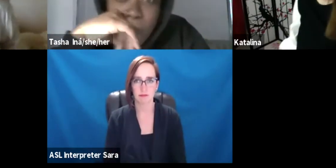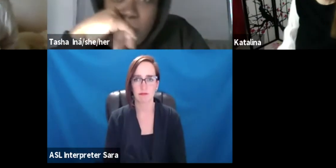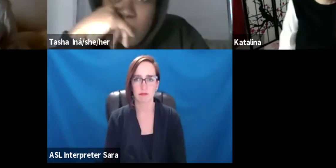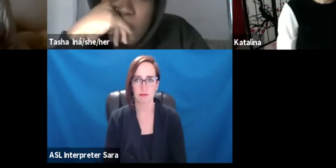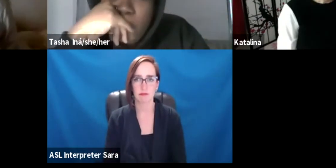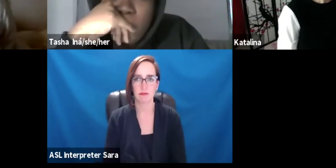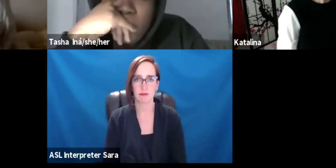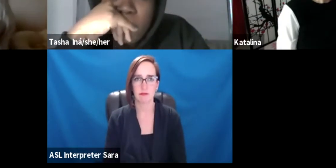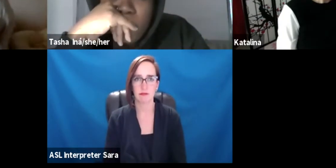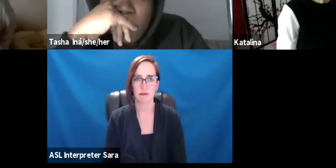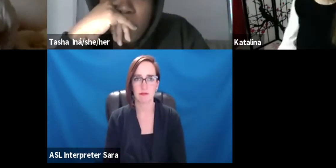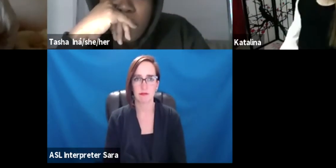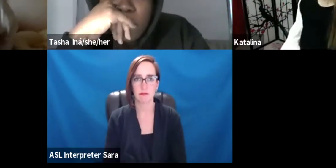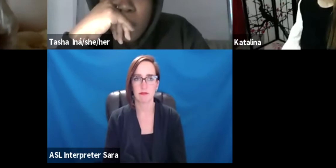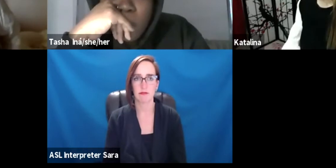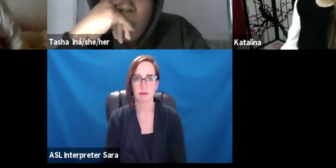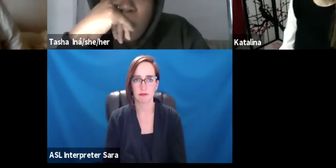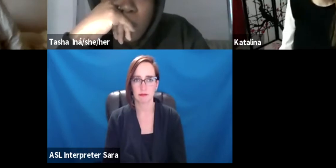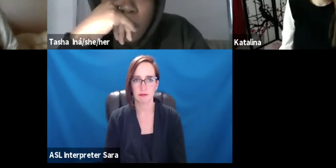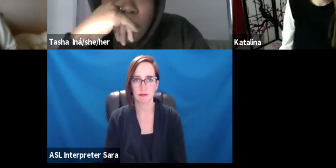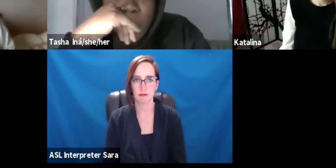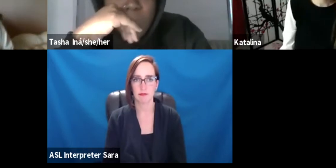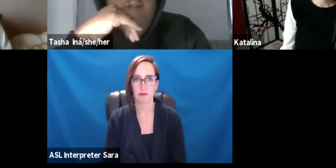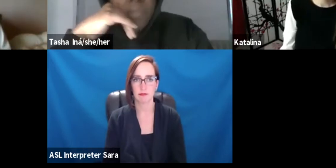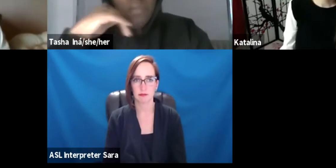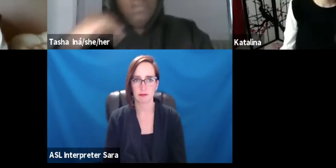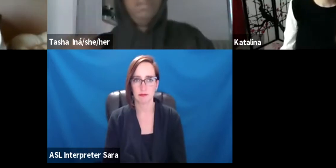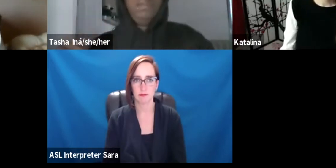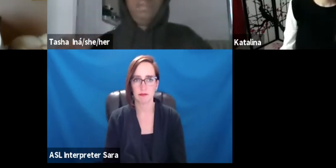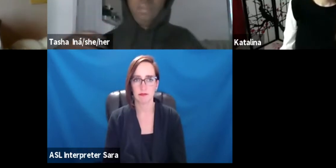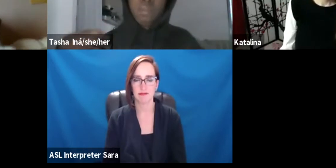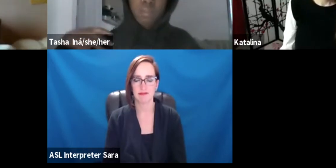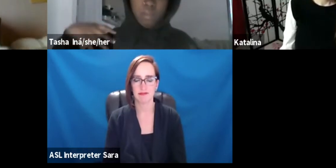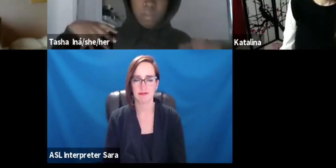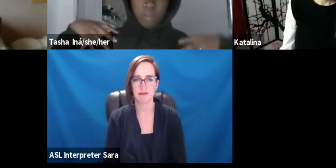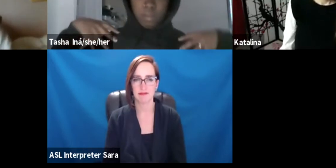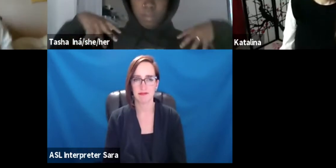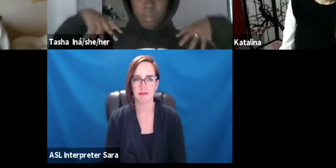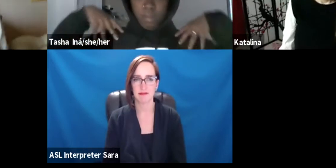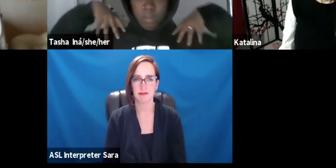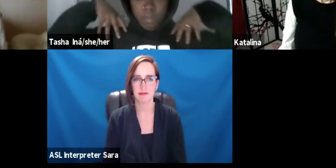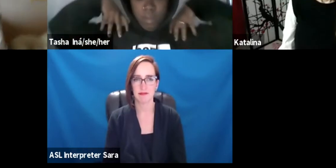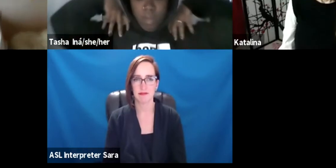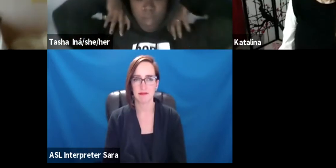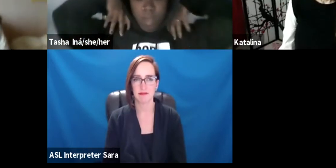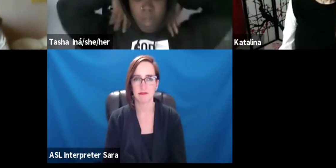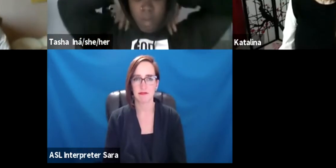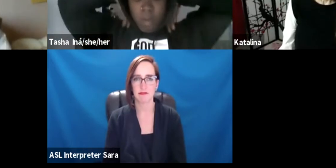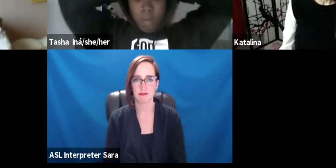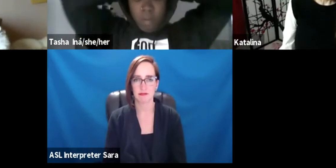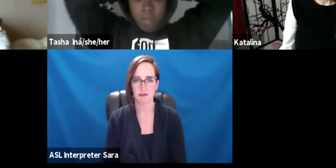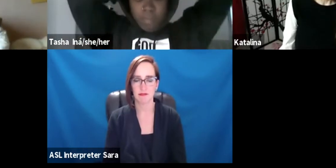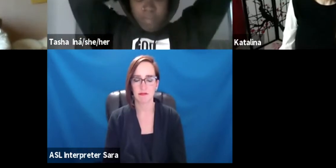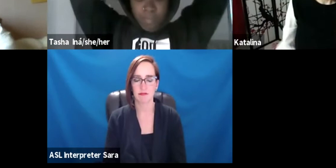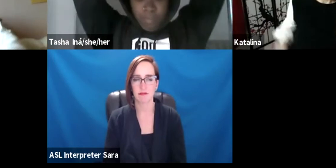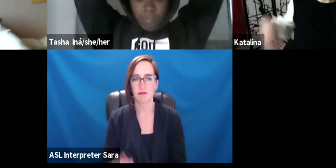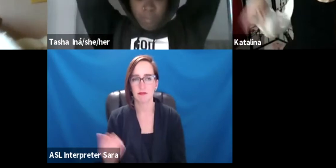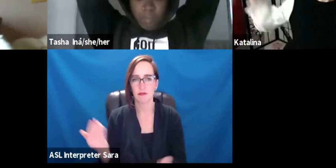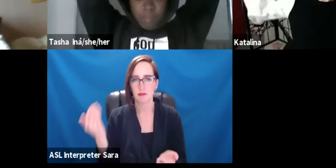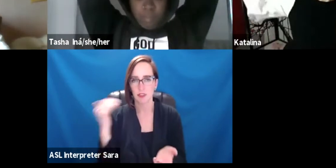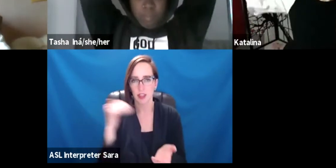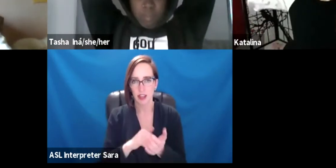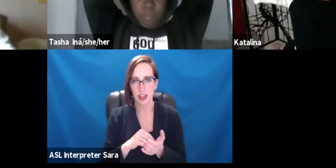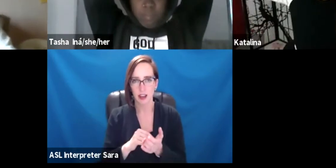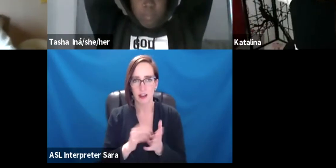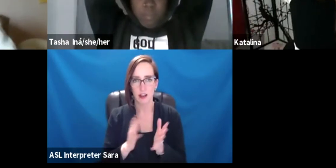yes. Returning to mute if need be, I invite you to open your arms again, but do so in